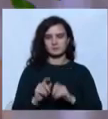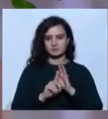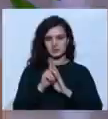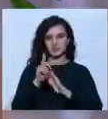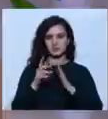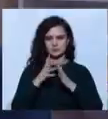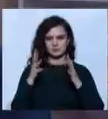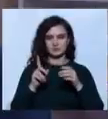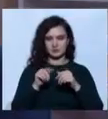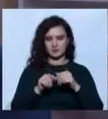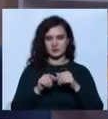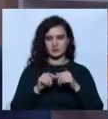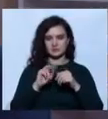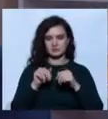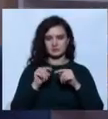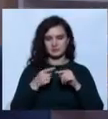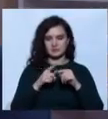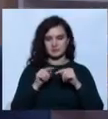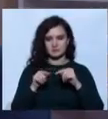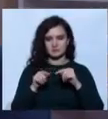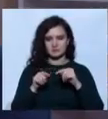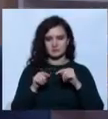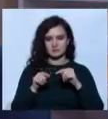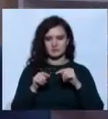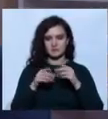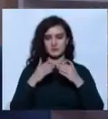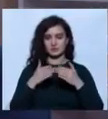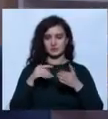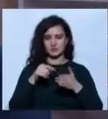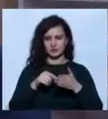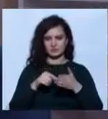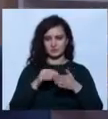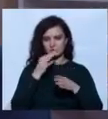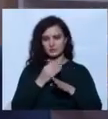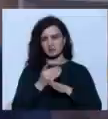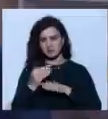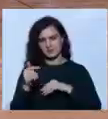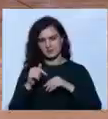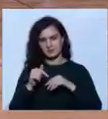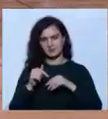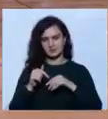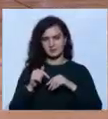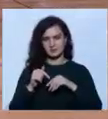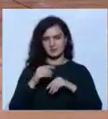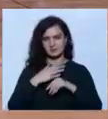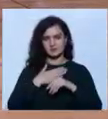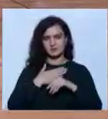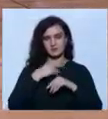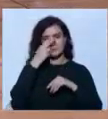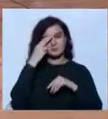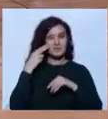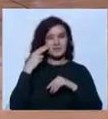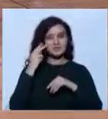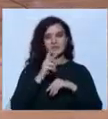big voyage. But much of the crew on Trelawney's ship, as it's later revealed, are pirates